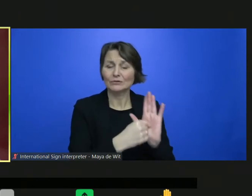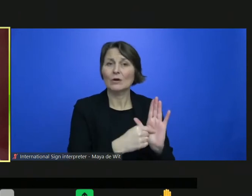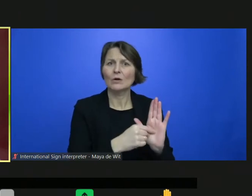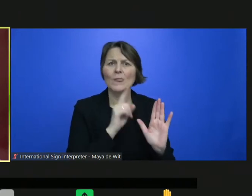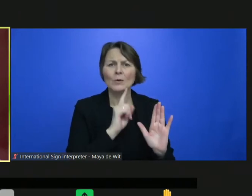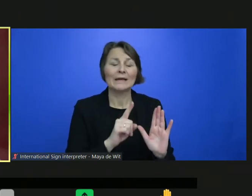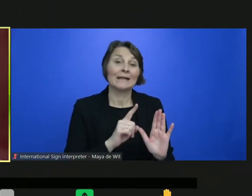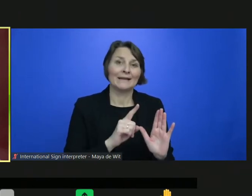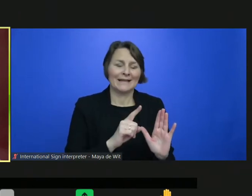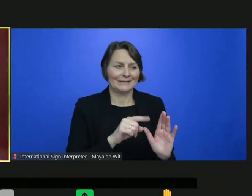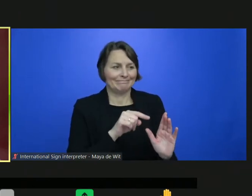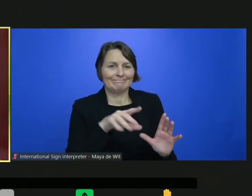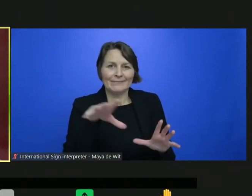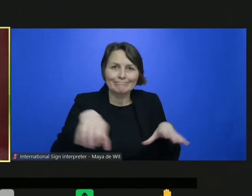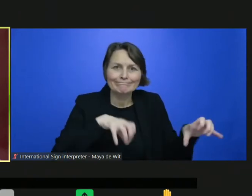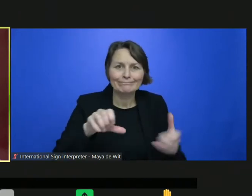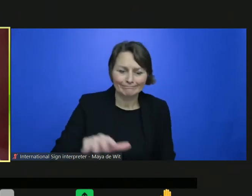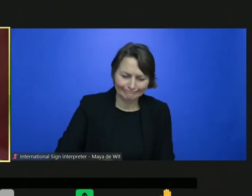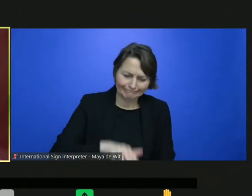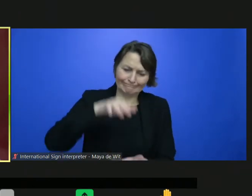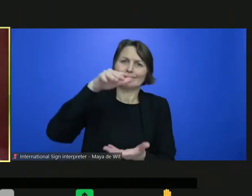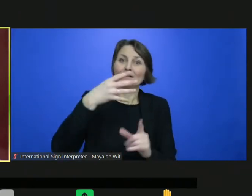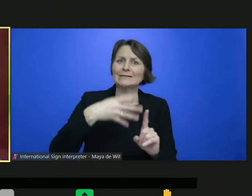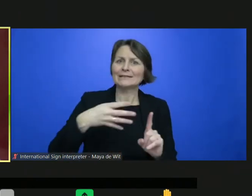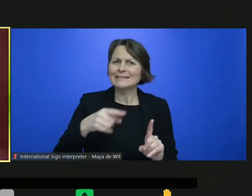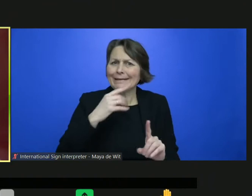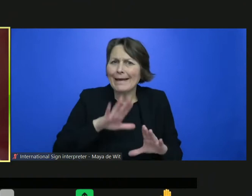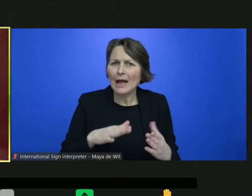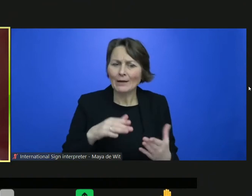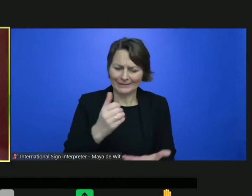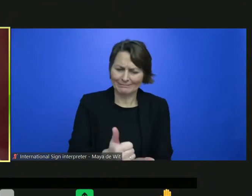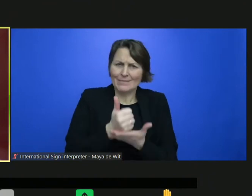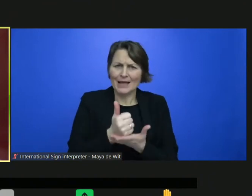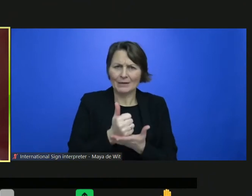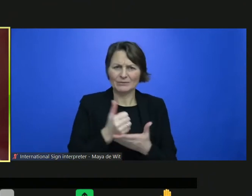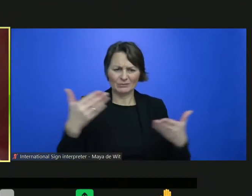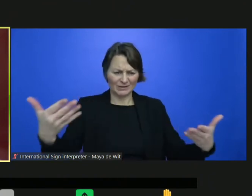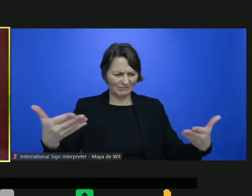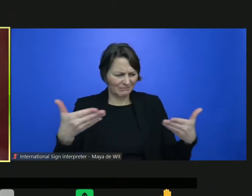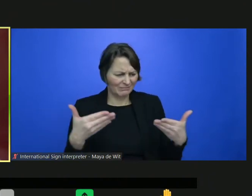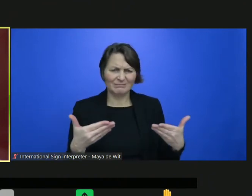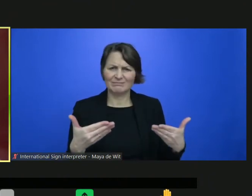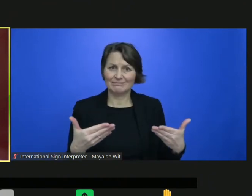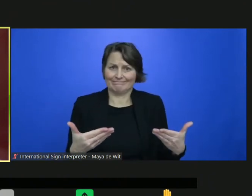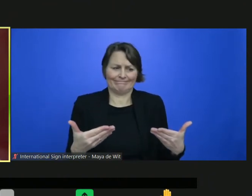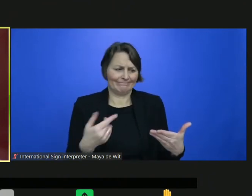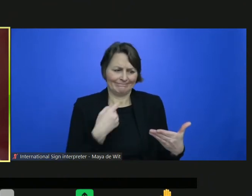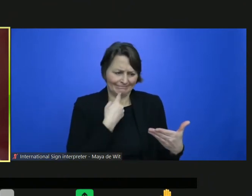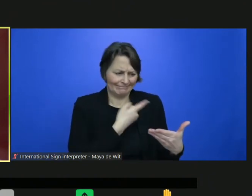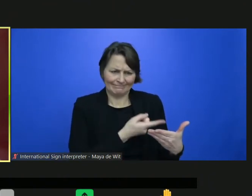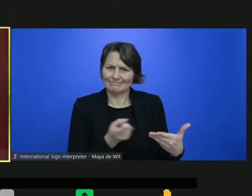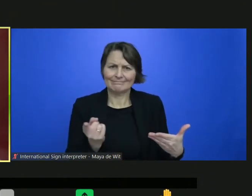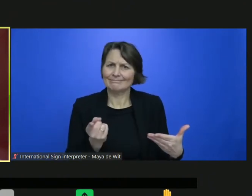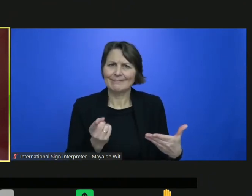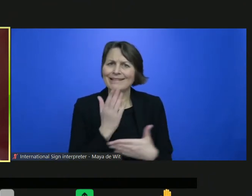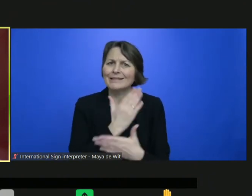and statistics and so on. So it was very puzzling not to see persons with disabilities ever referenced in this